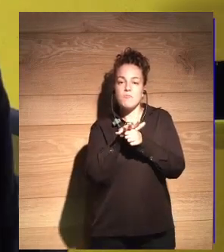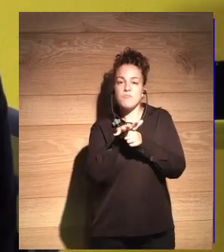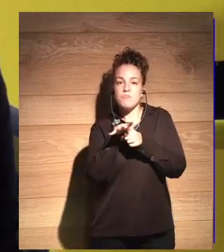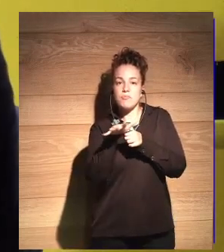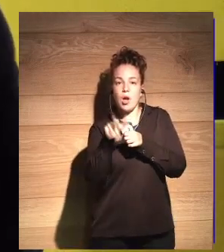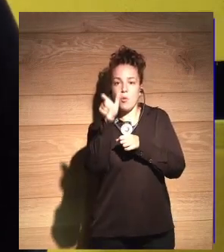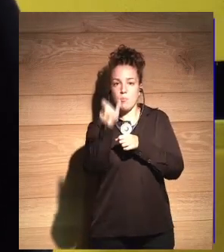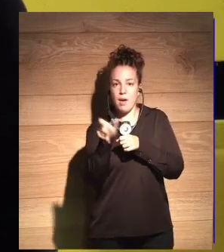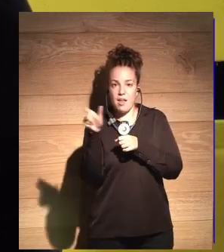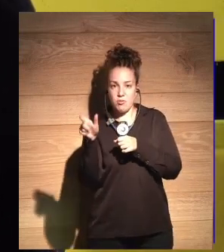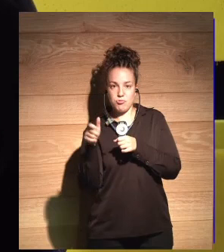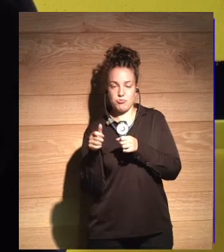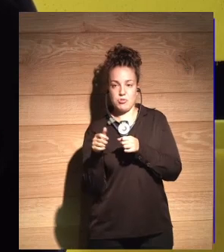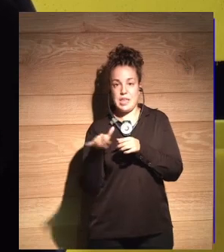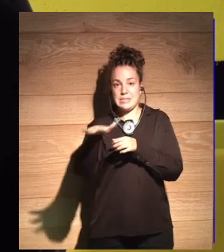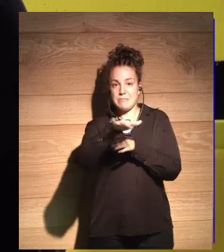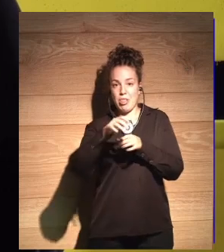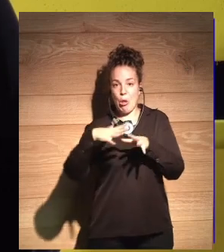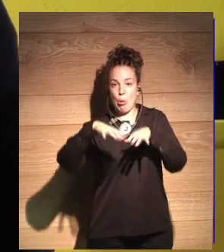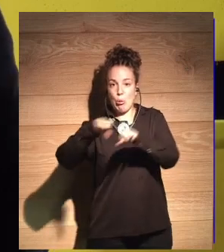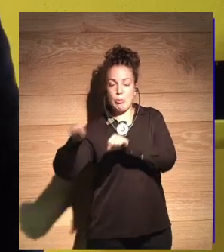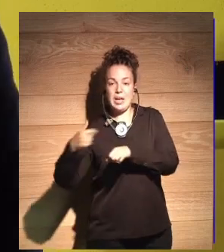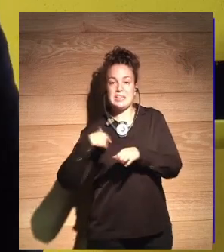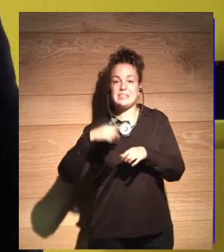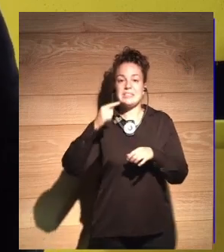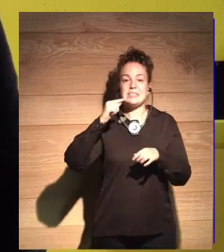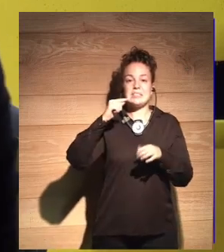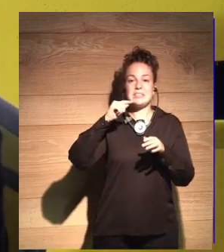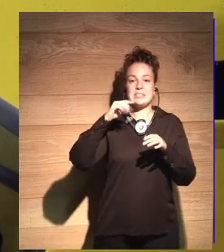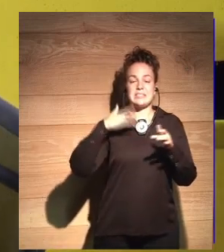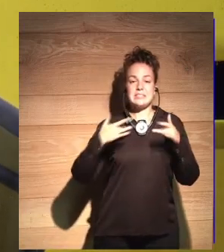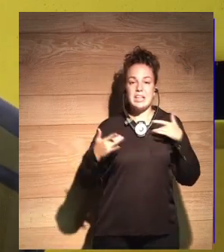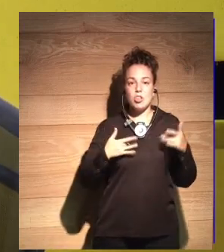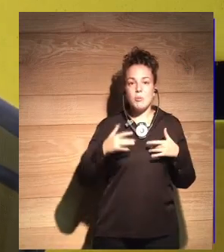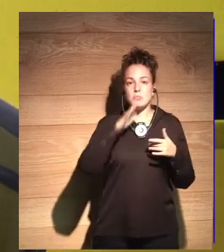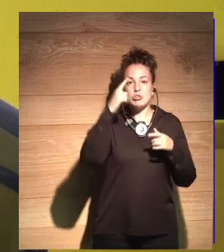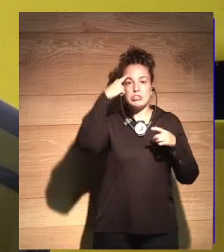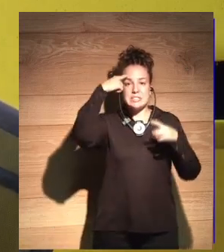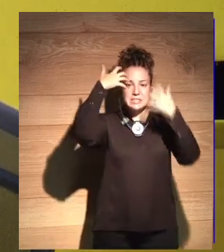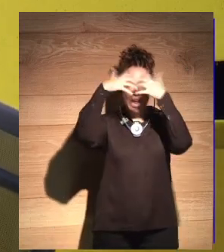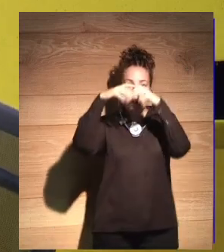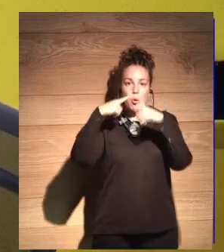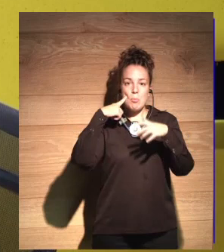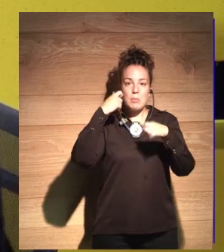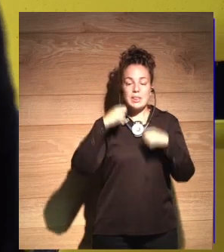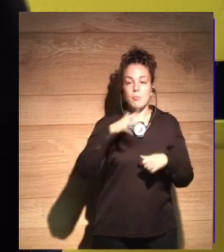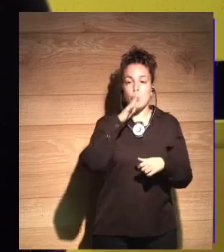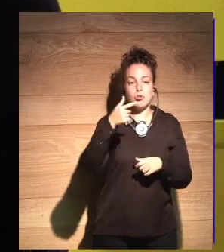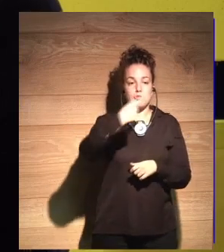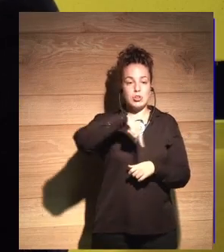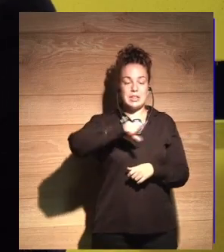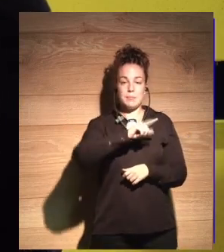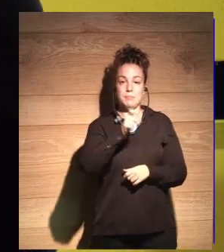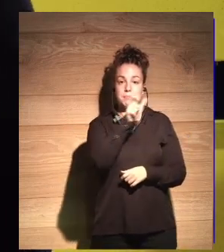will occupy that human space. There are symptoms of mental health that there are three